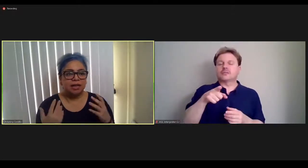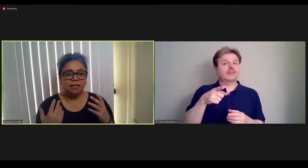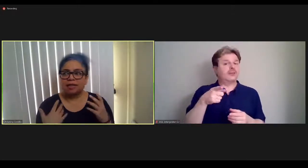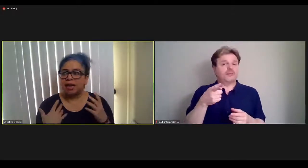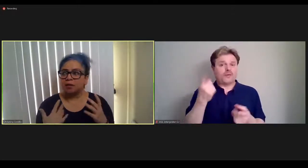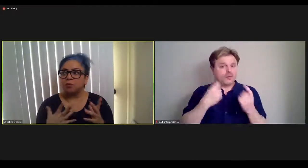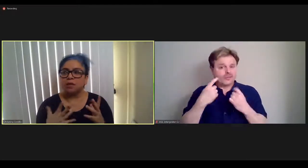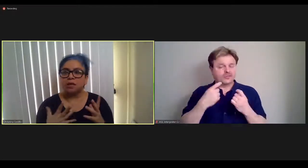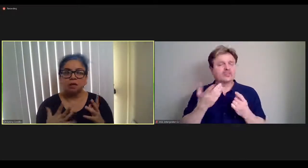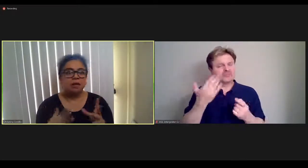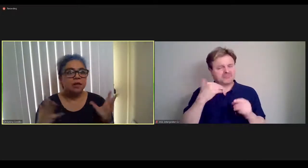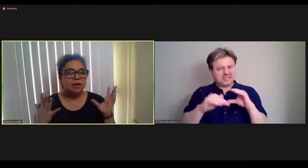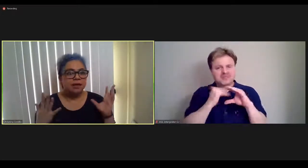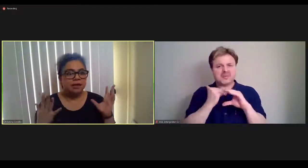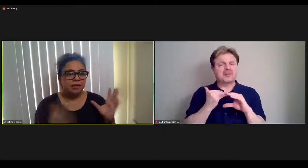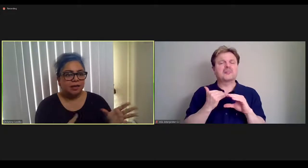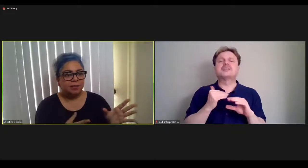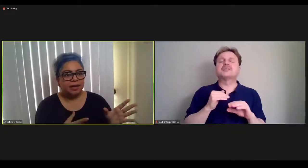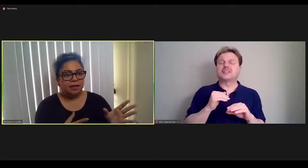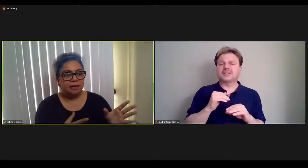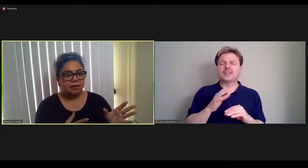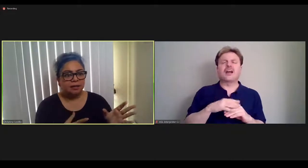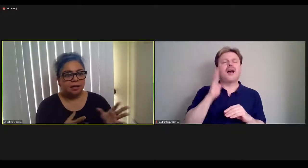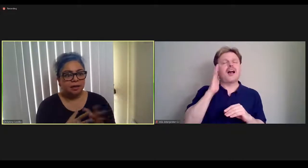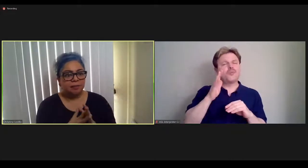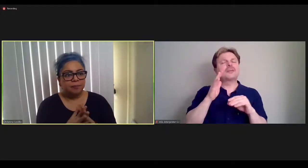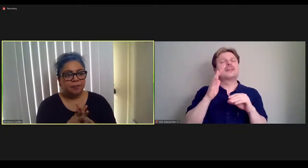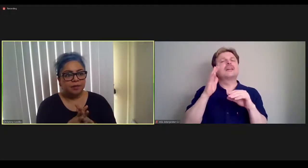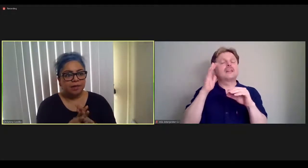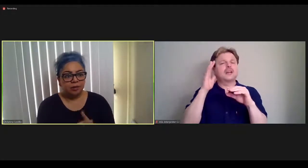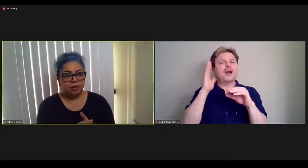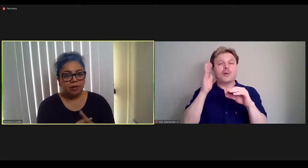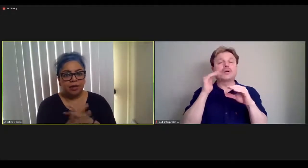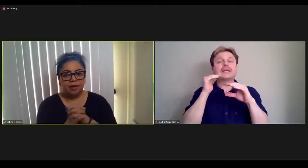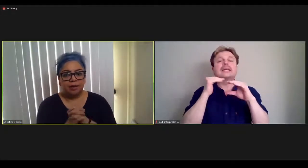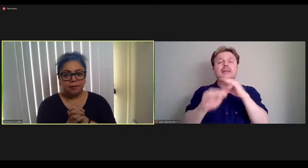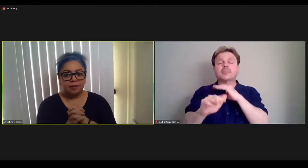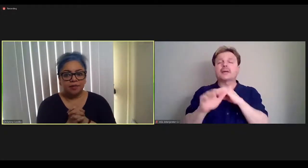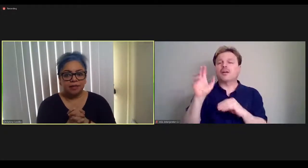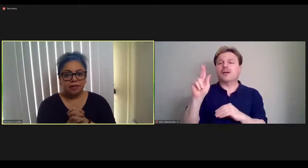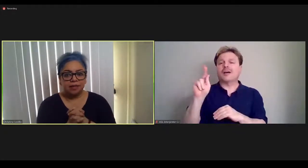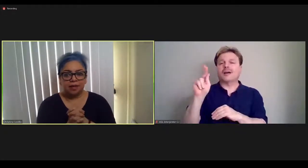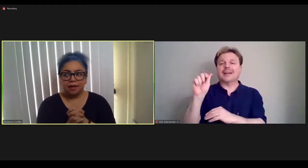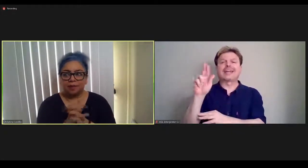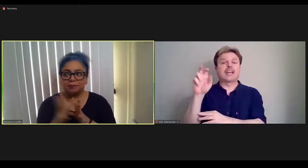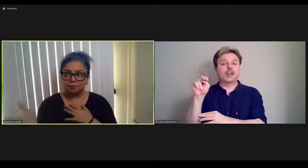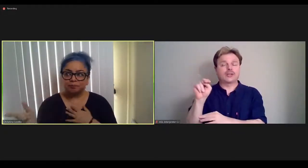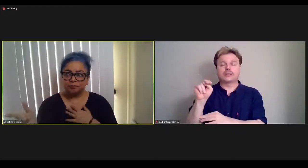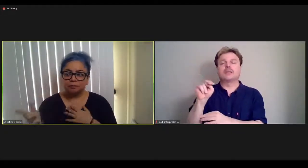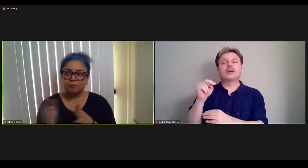questions, and I will email Karen